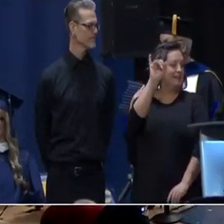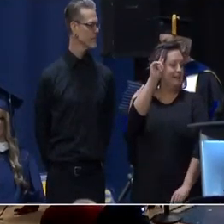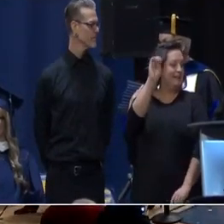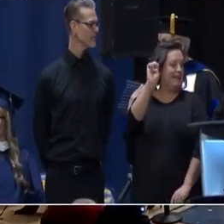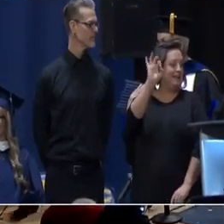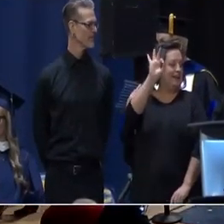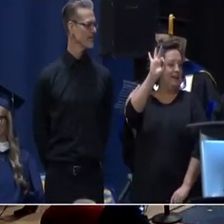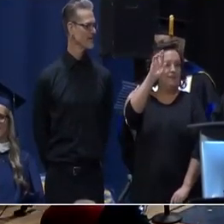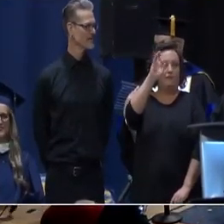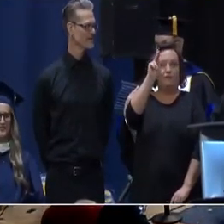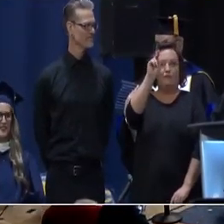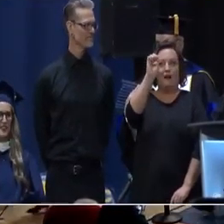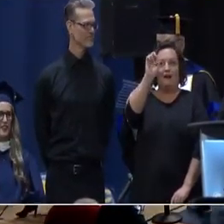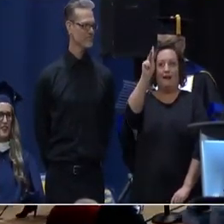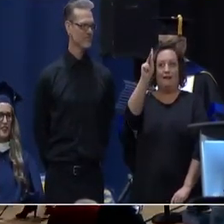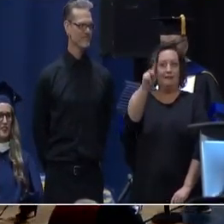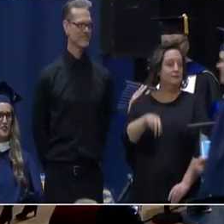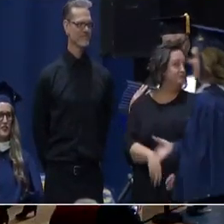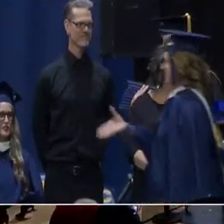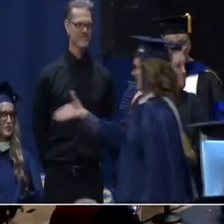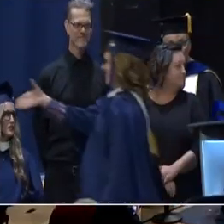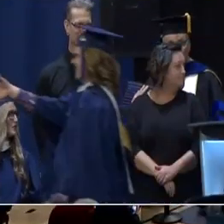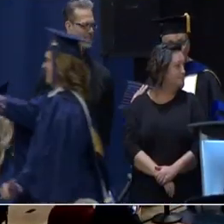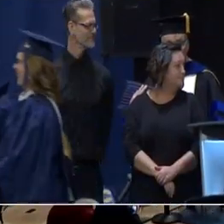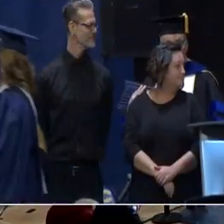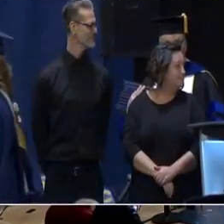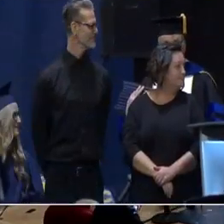Katie Franick.